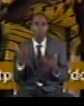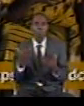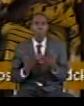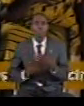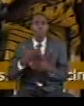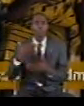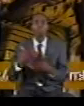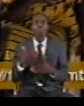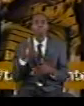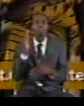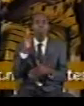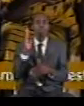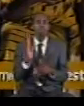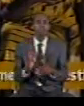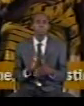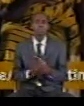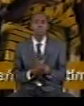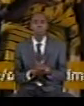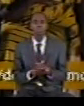Next testifier.